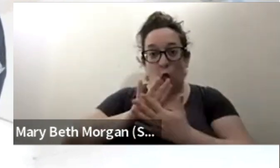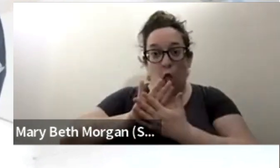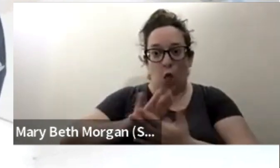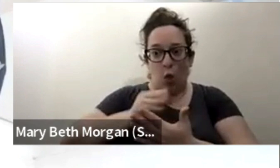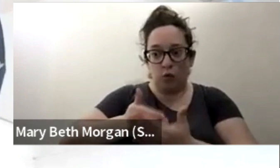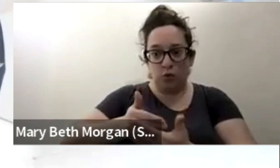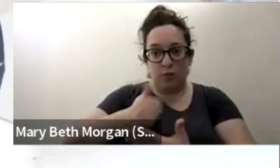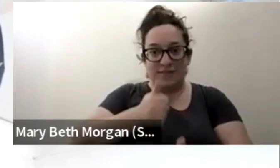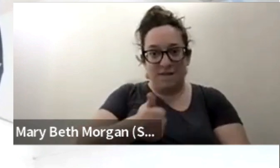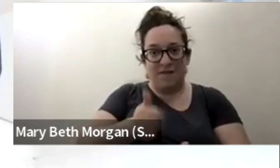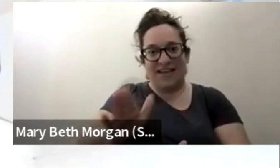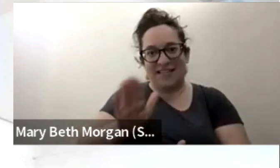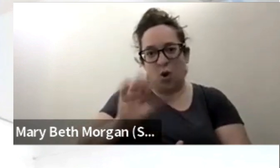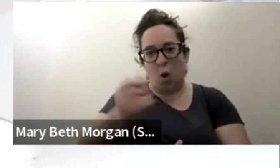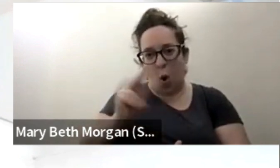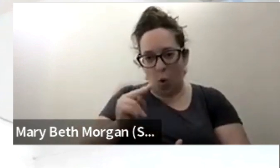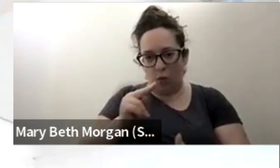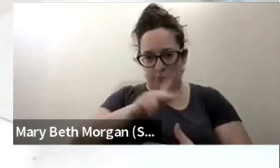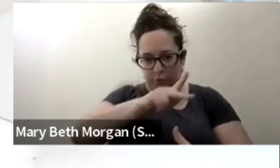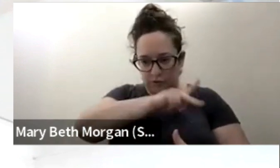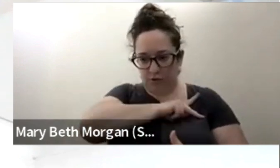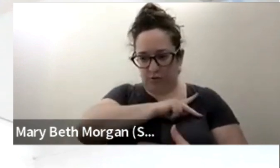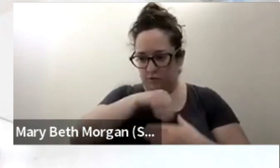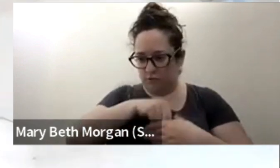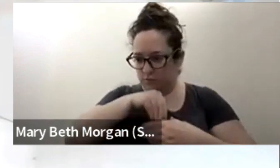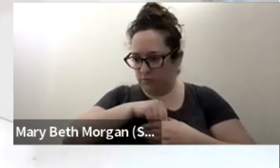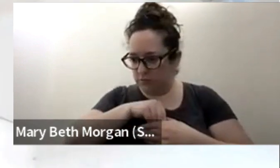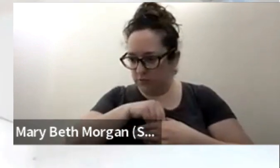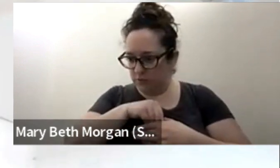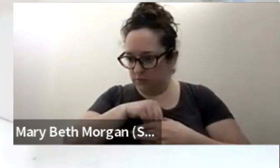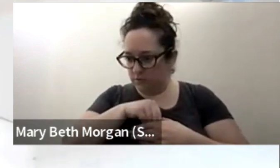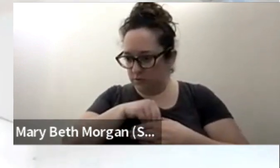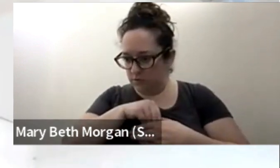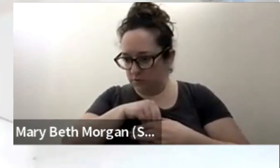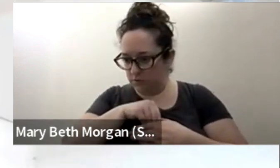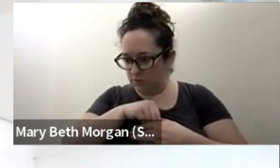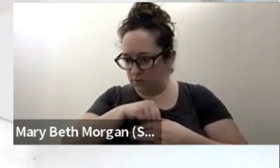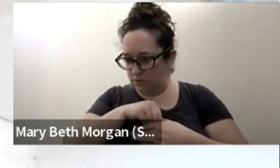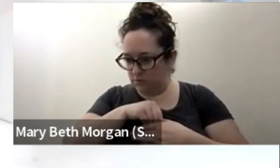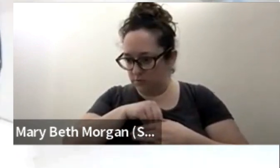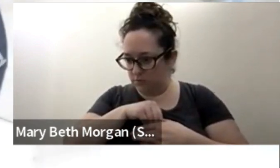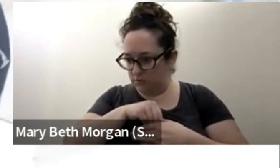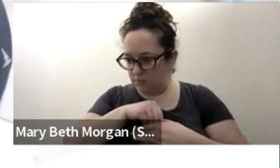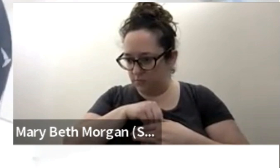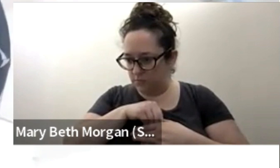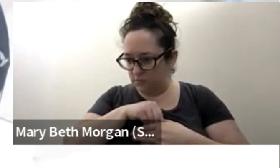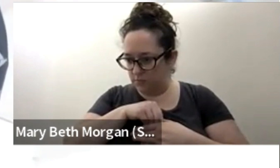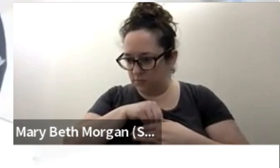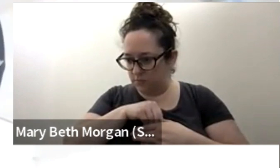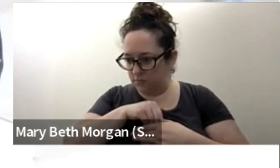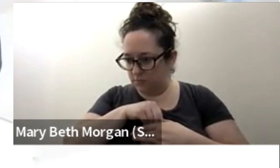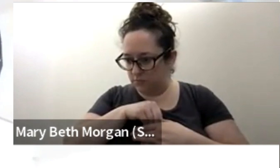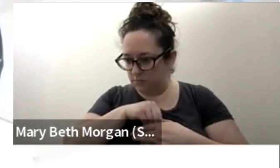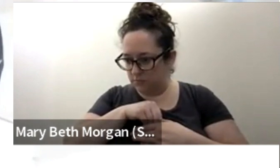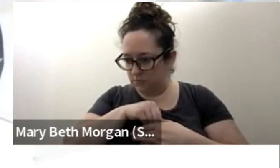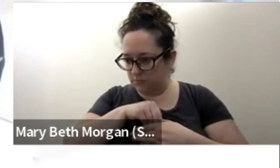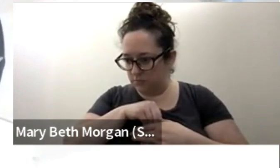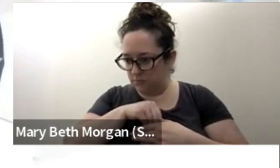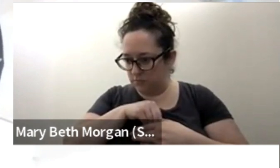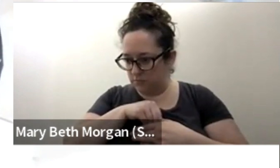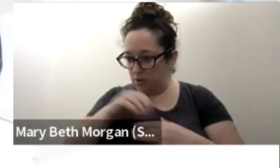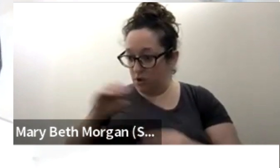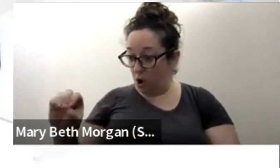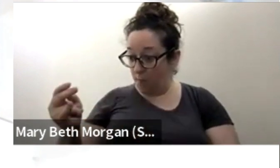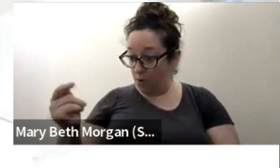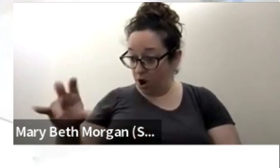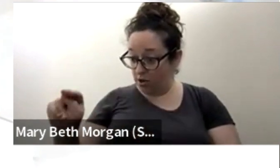very close to himself, and you know, there's a lot of coding that has to happen. So Shakespeare has to do the happy ending, but he's given us a lot of